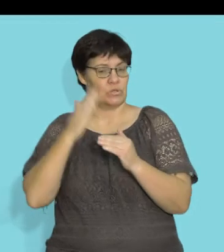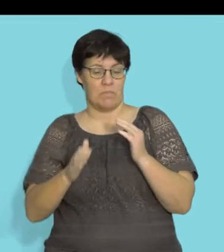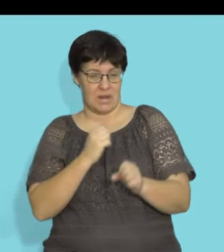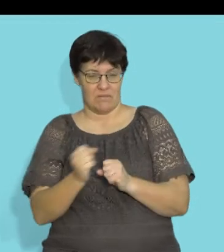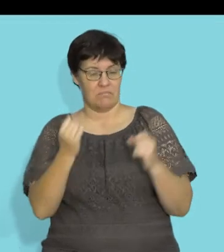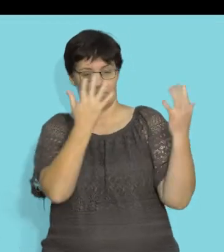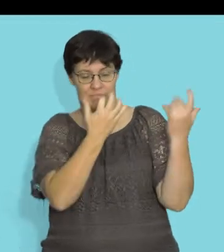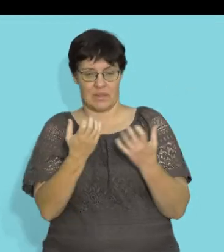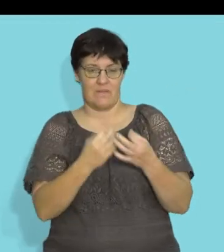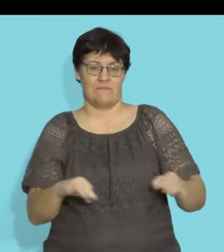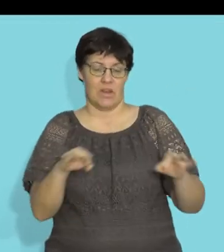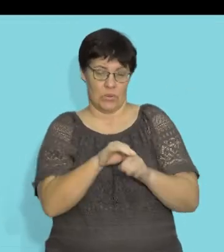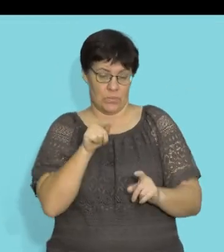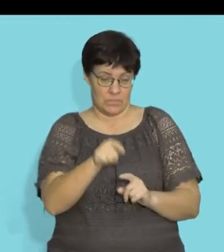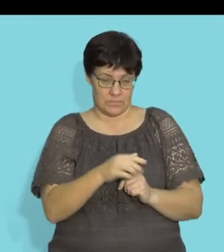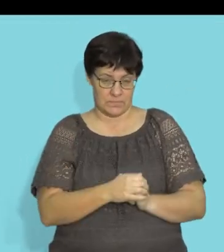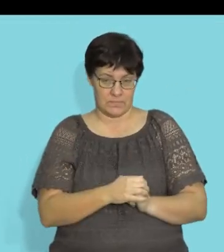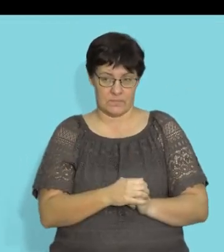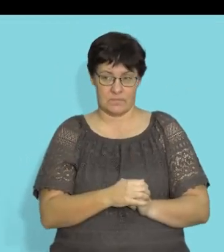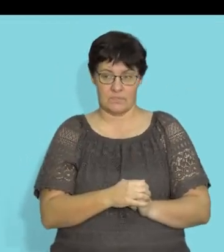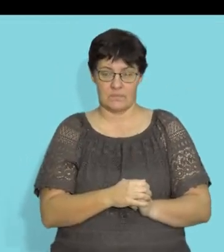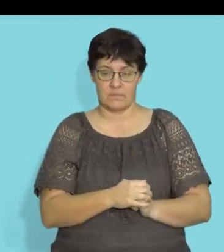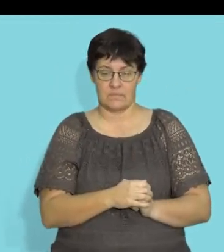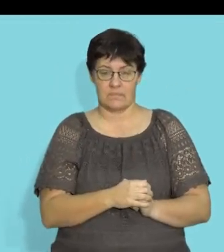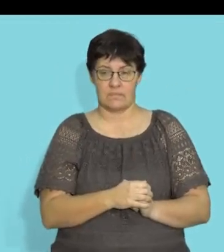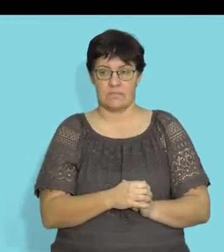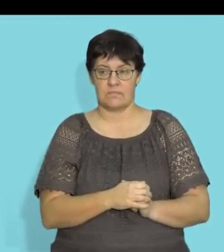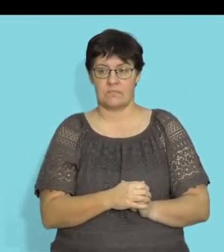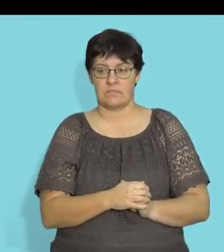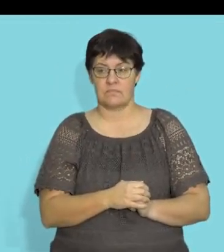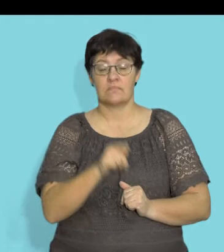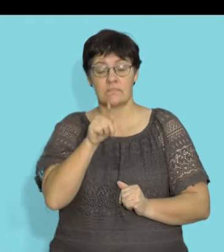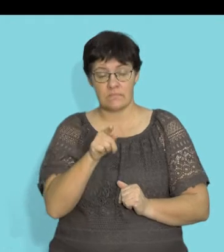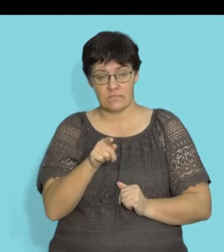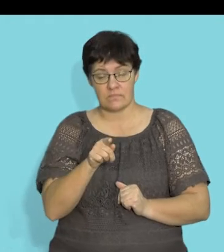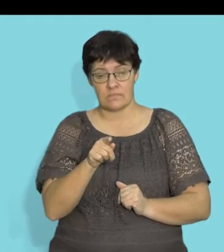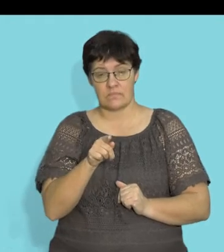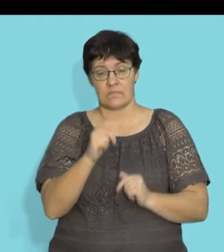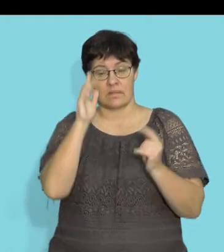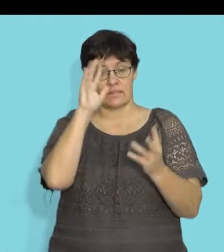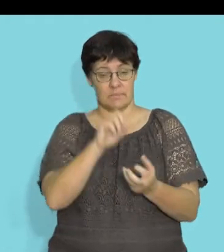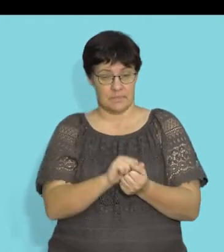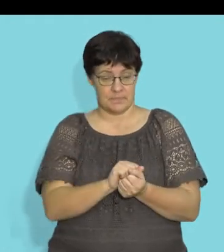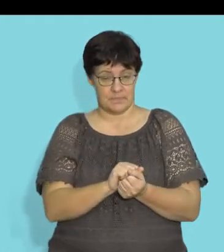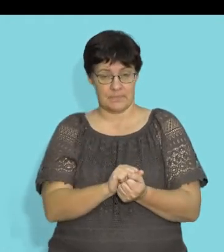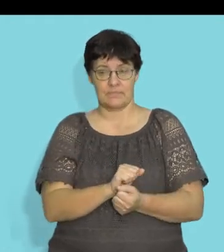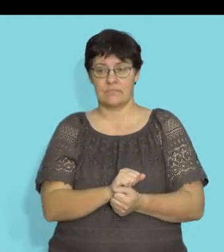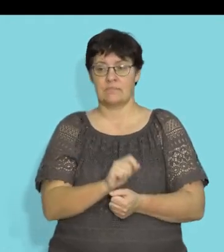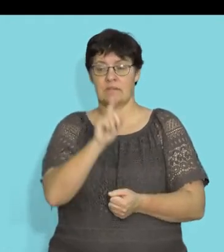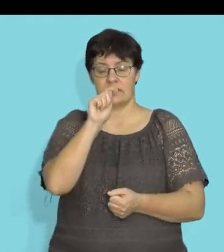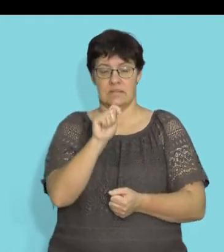to calculate the value of. So we can see that this sum has